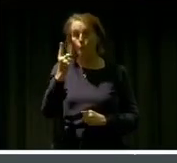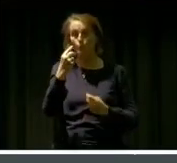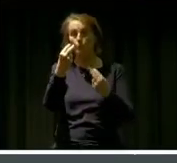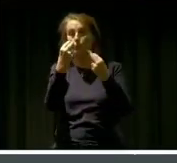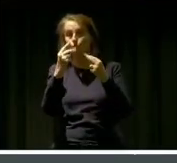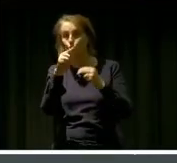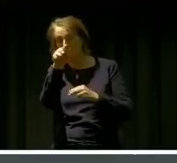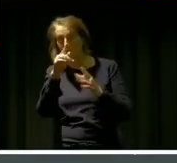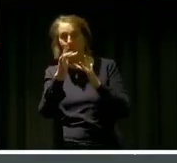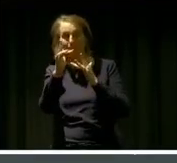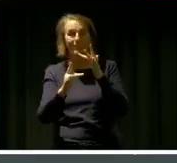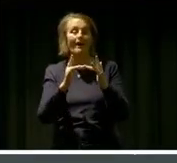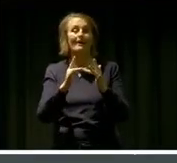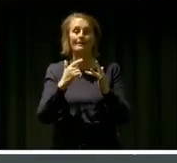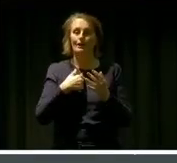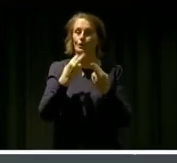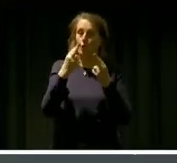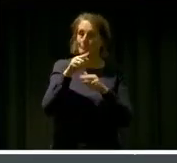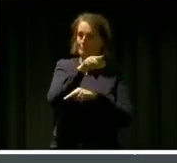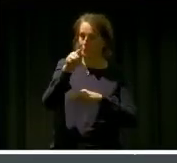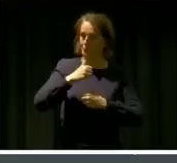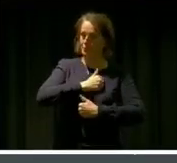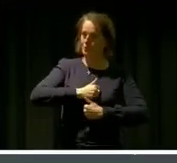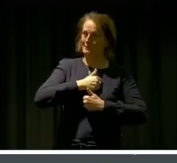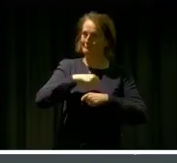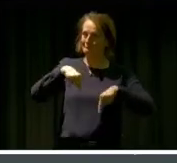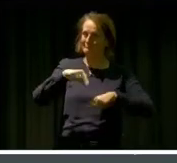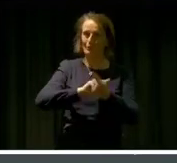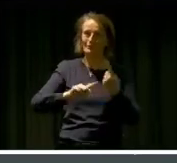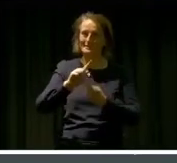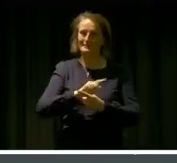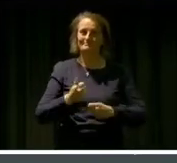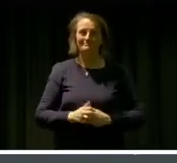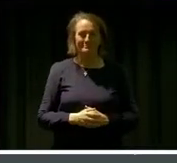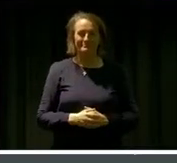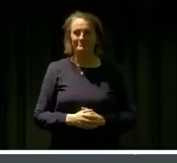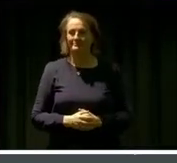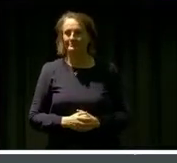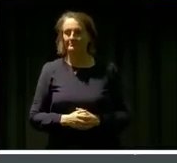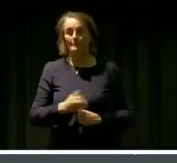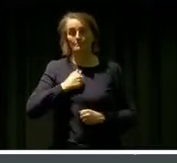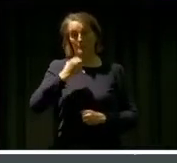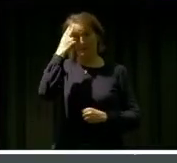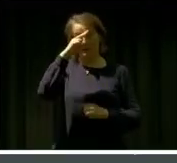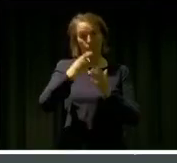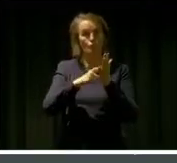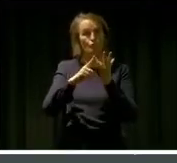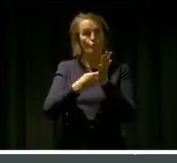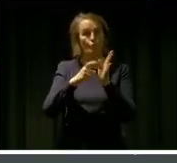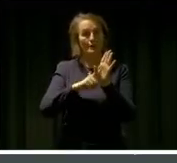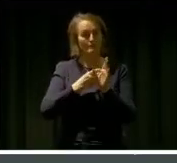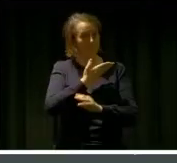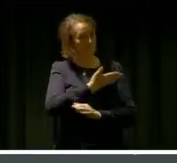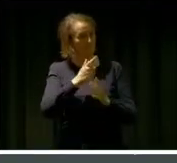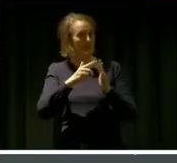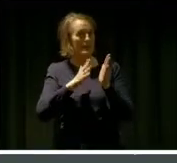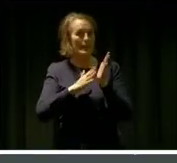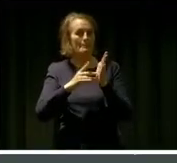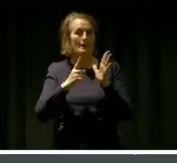today and hope you're also enjoying your time so far. My name is Rory and this is Emma, and we are